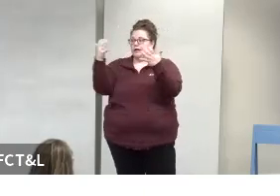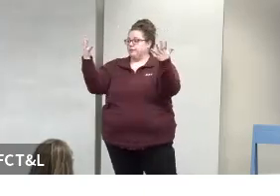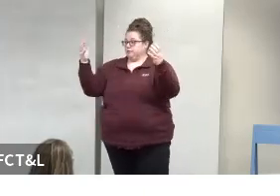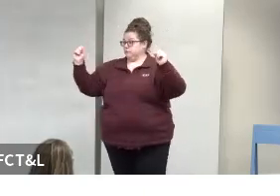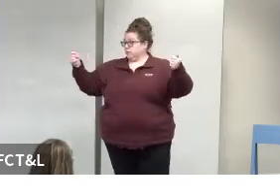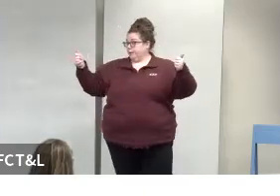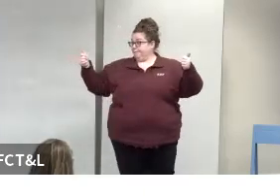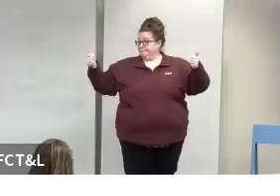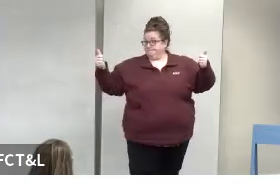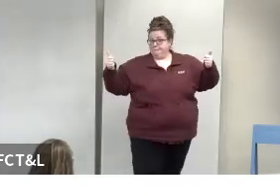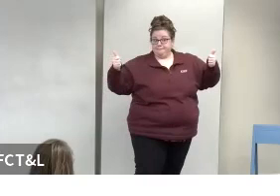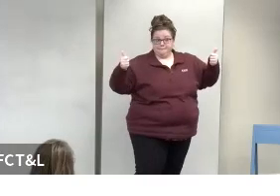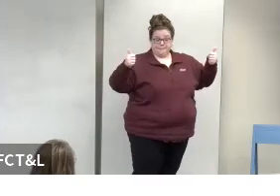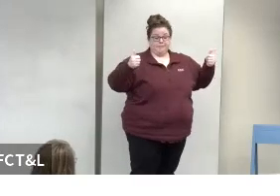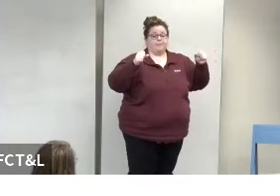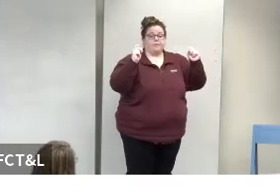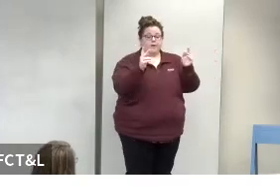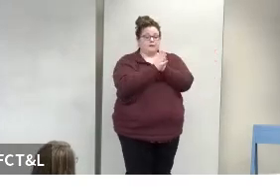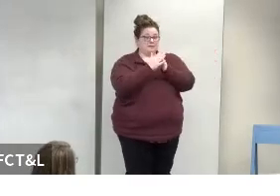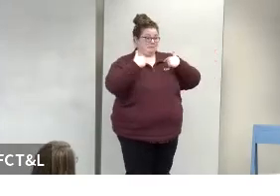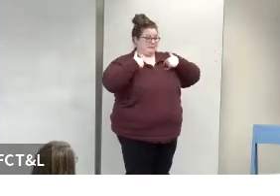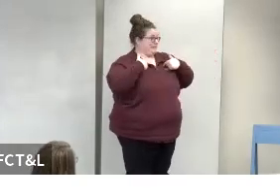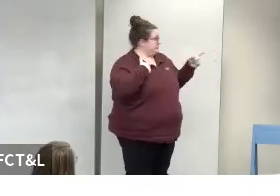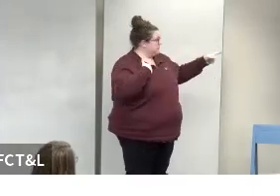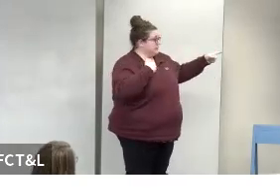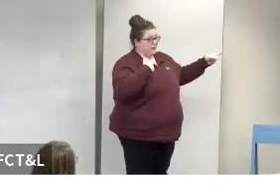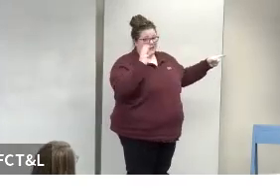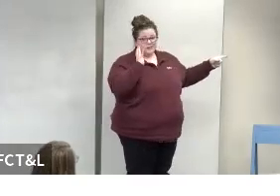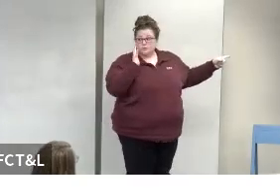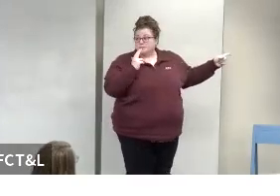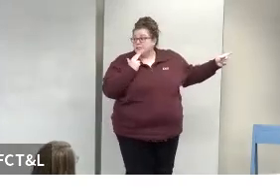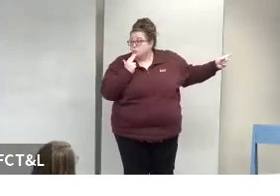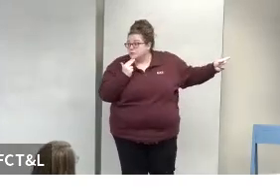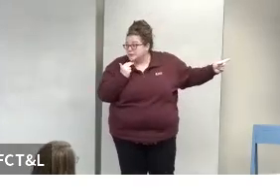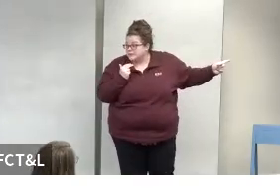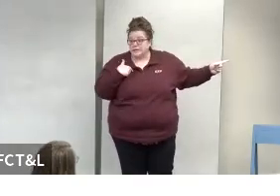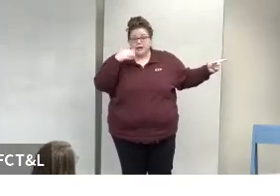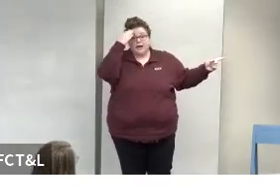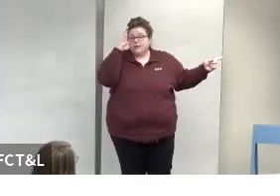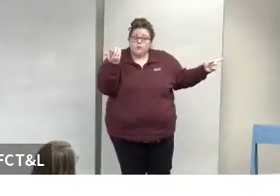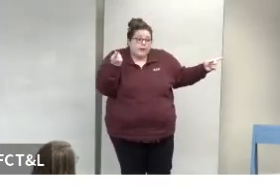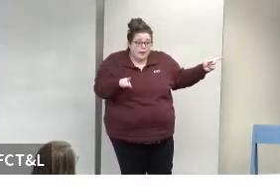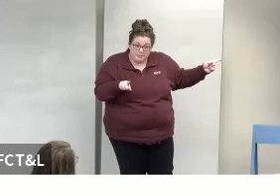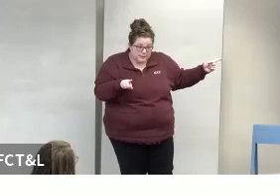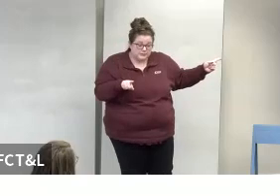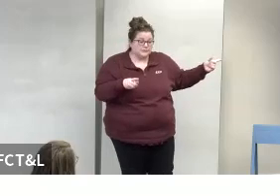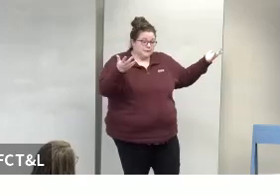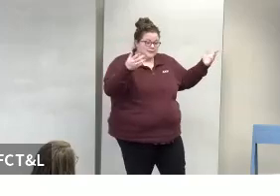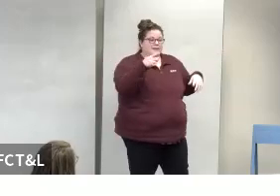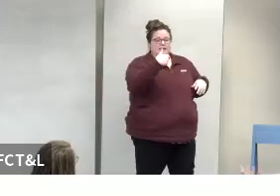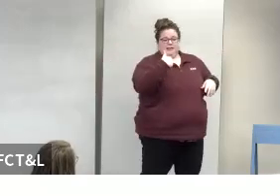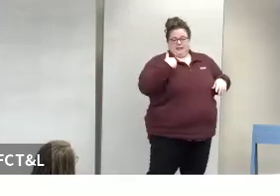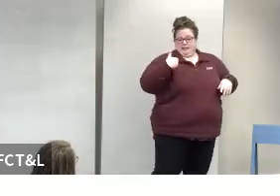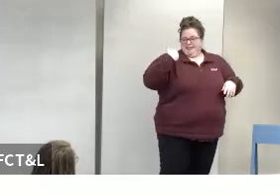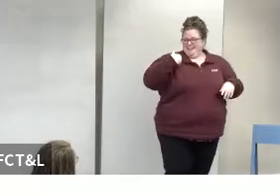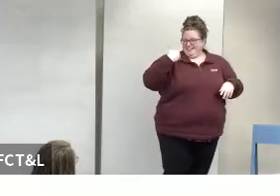you visually. You can ask about the deaf community or ASL or anything in general. This is me. Look how cute I am. I